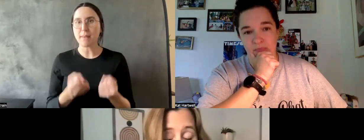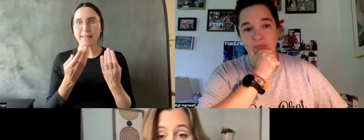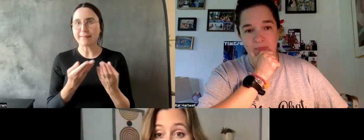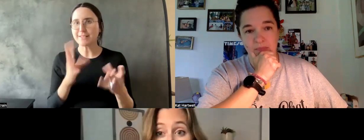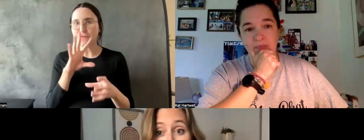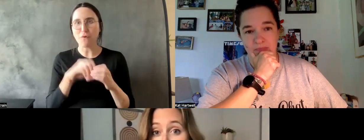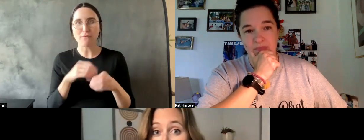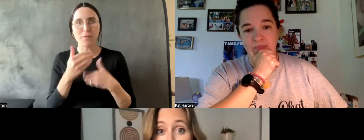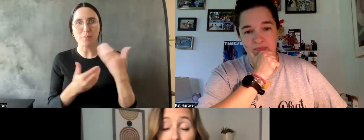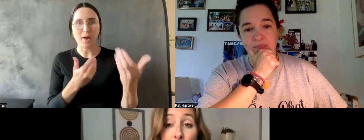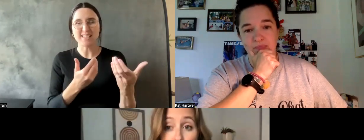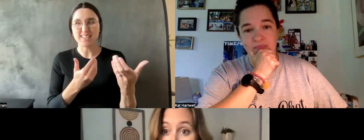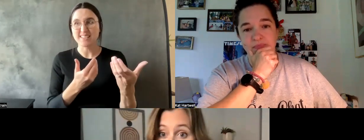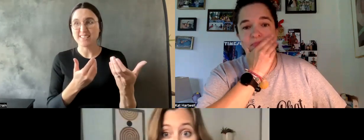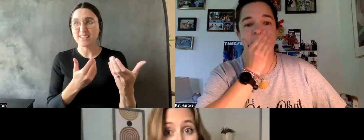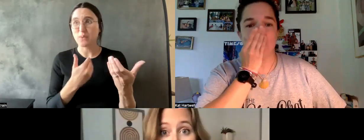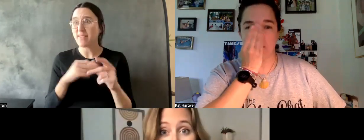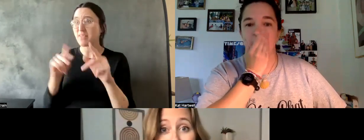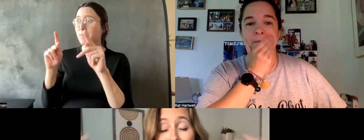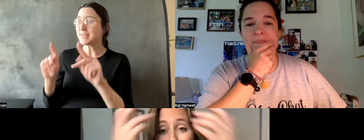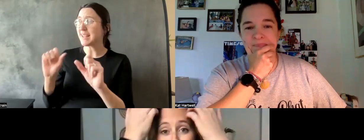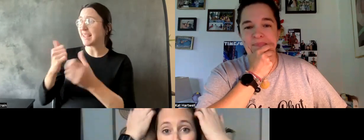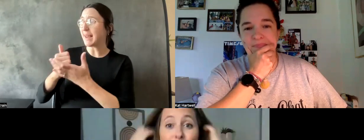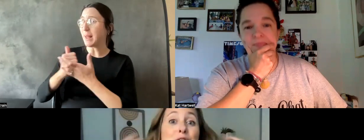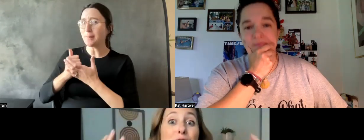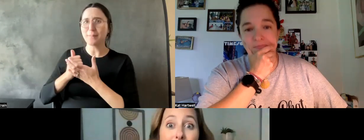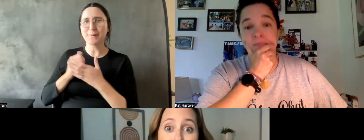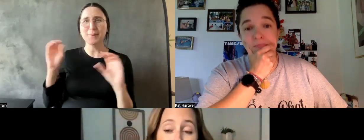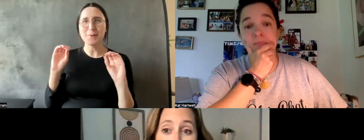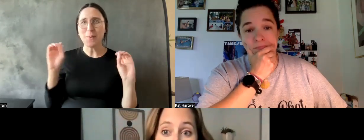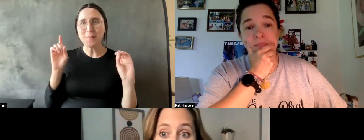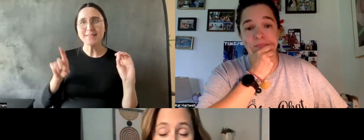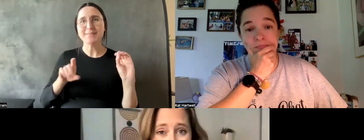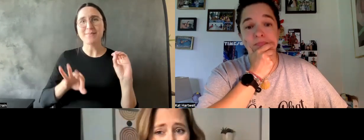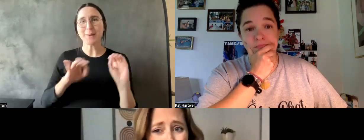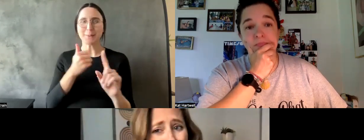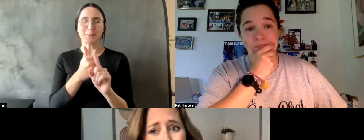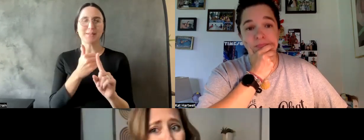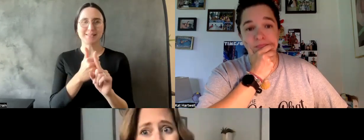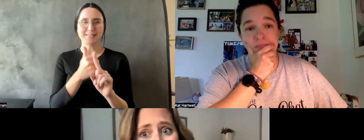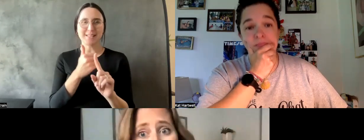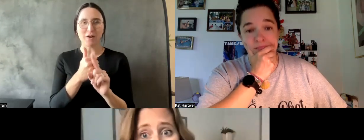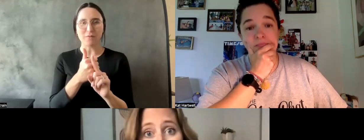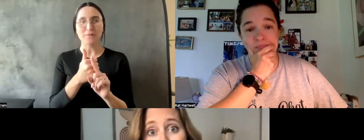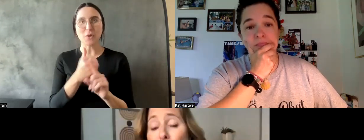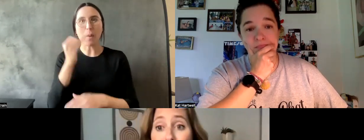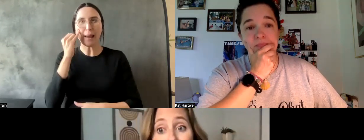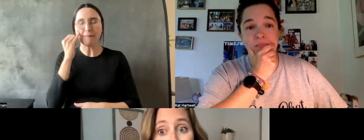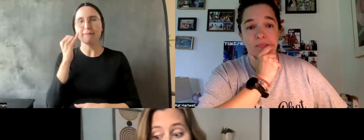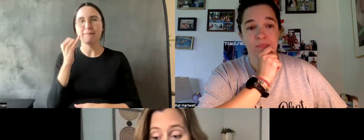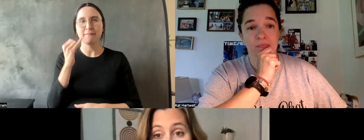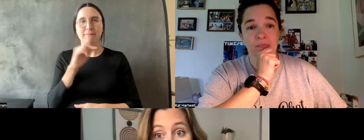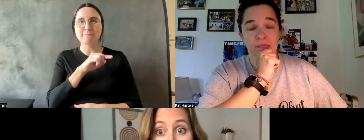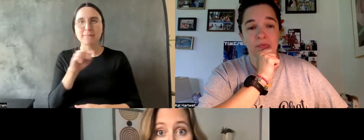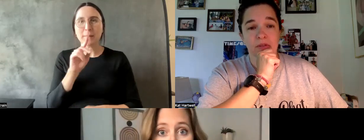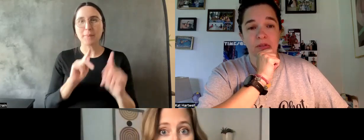you. I mean, there's literally no one. So just finding people that have, excuse me, that have already done it is really